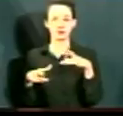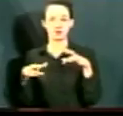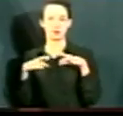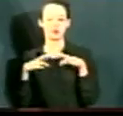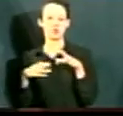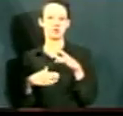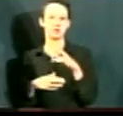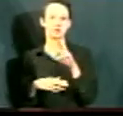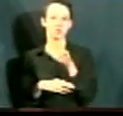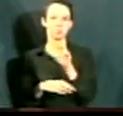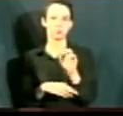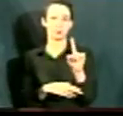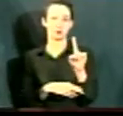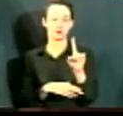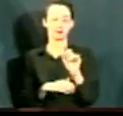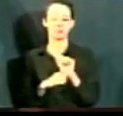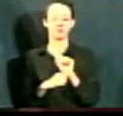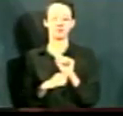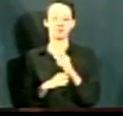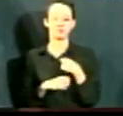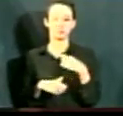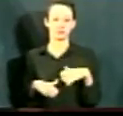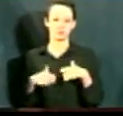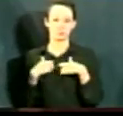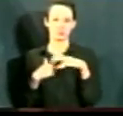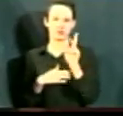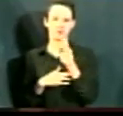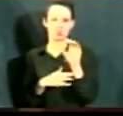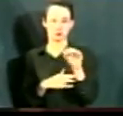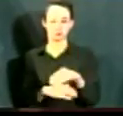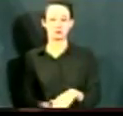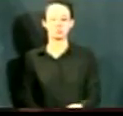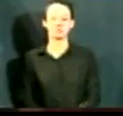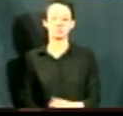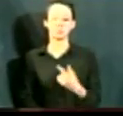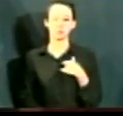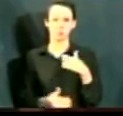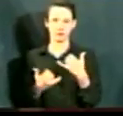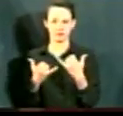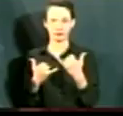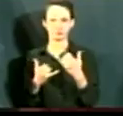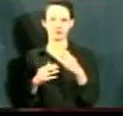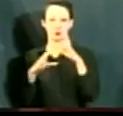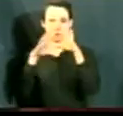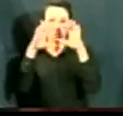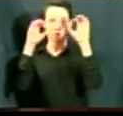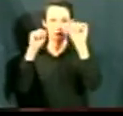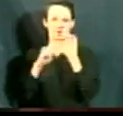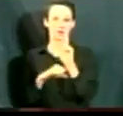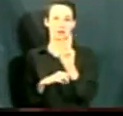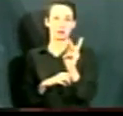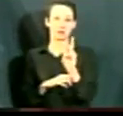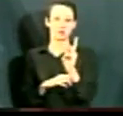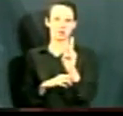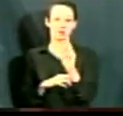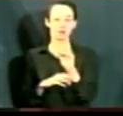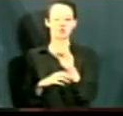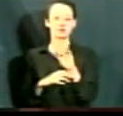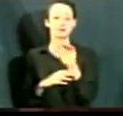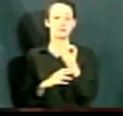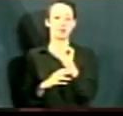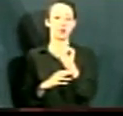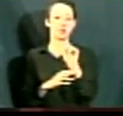in 2001. I live in Knox County, and I'm currently president of the Knoxville affiliate of